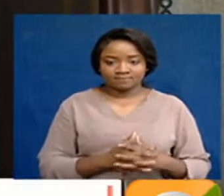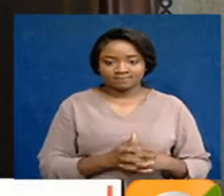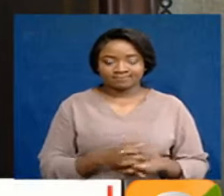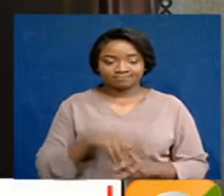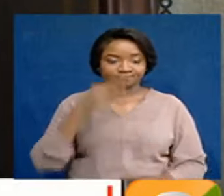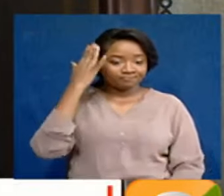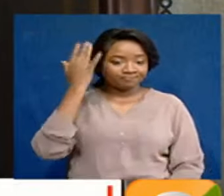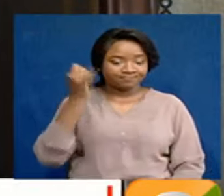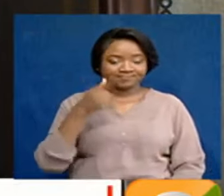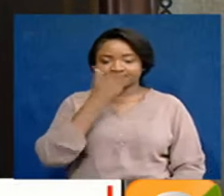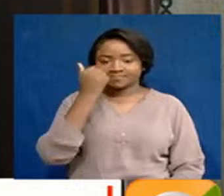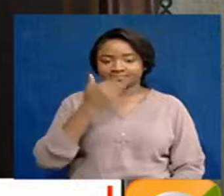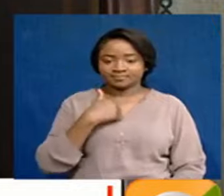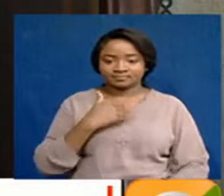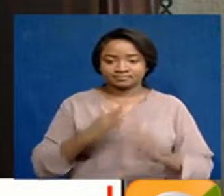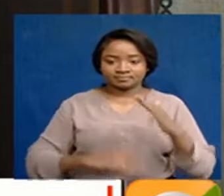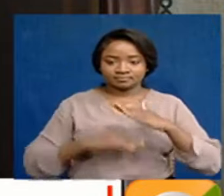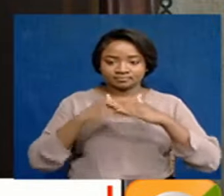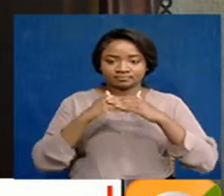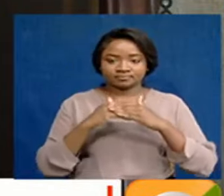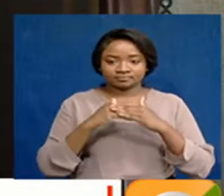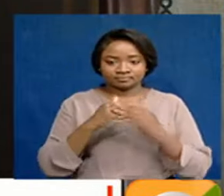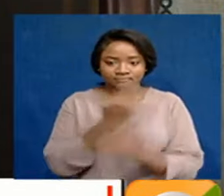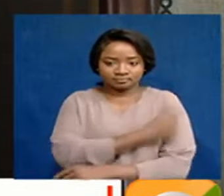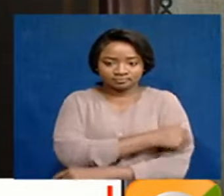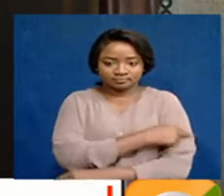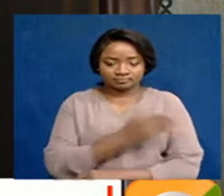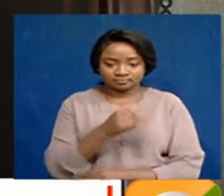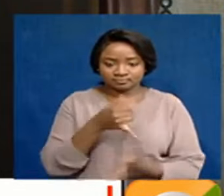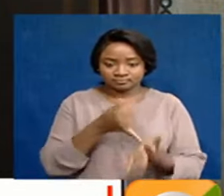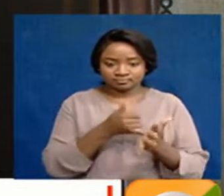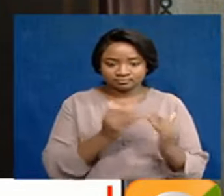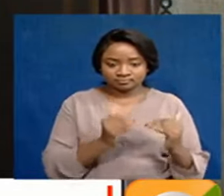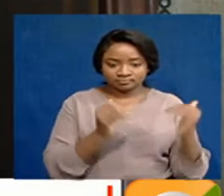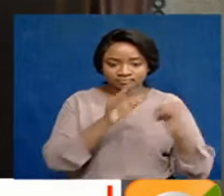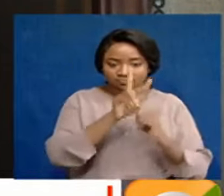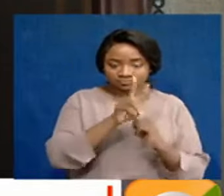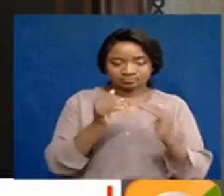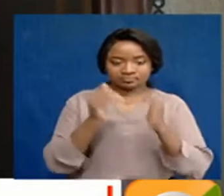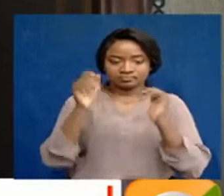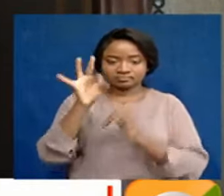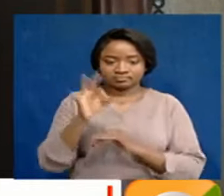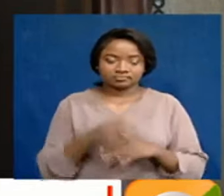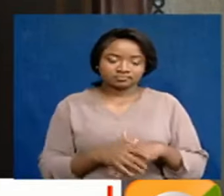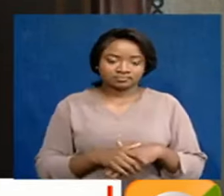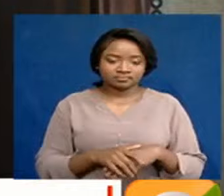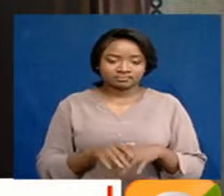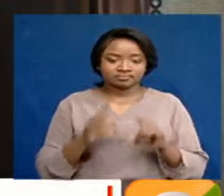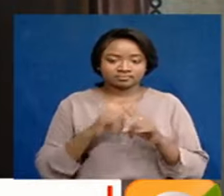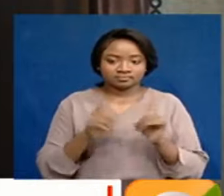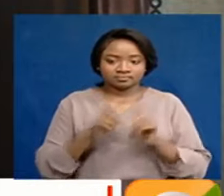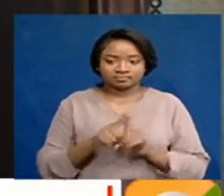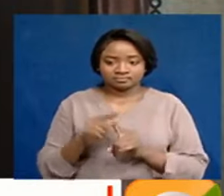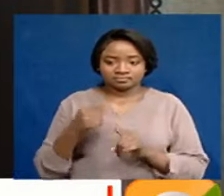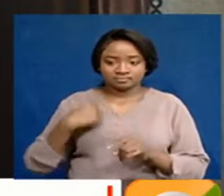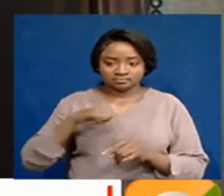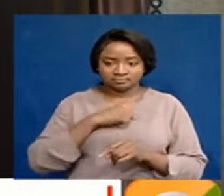because of the limited number of facilities under level 2 and 3. We have since